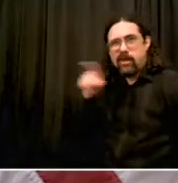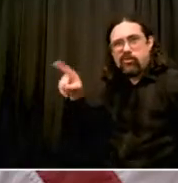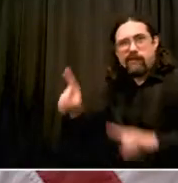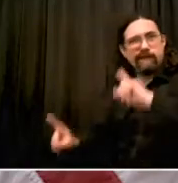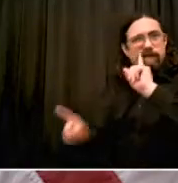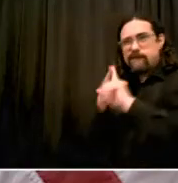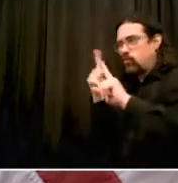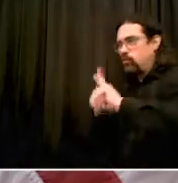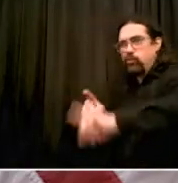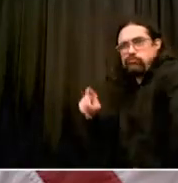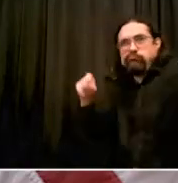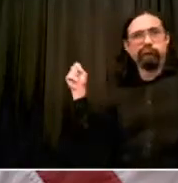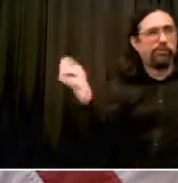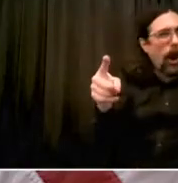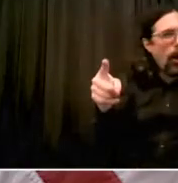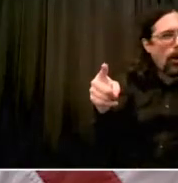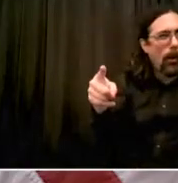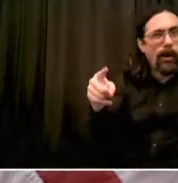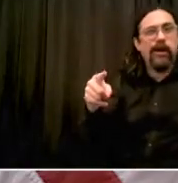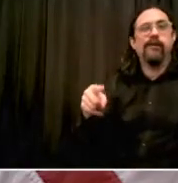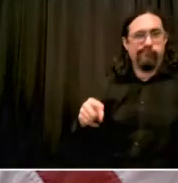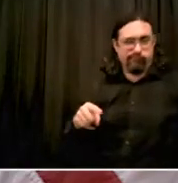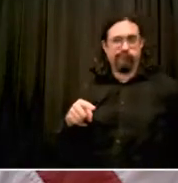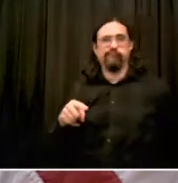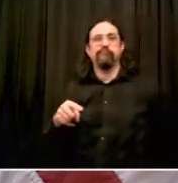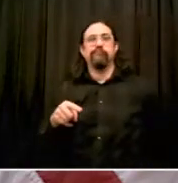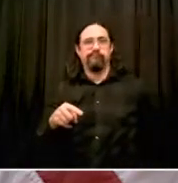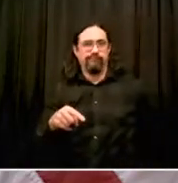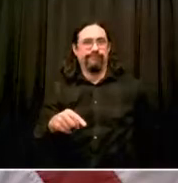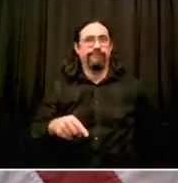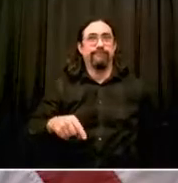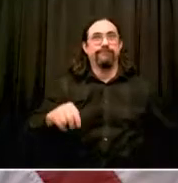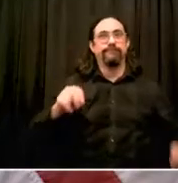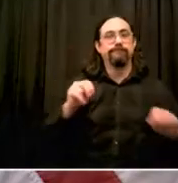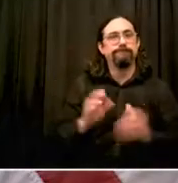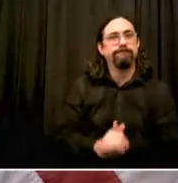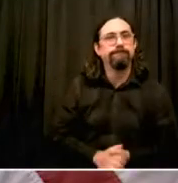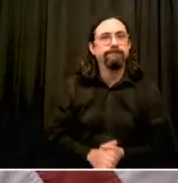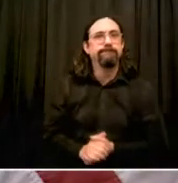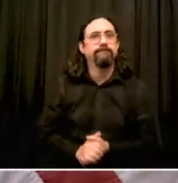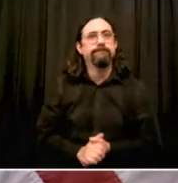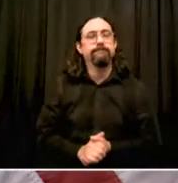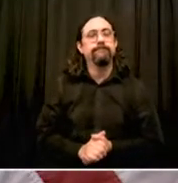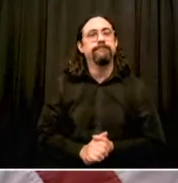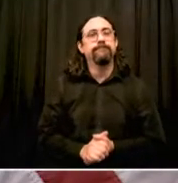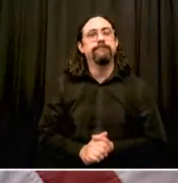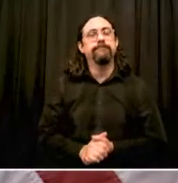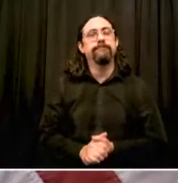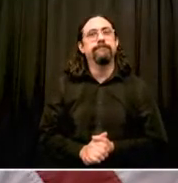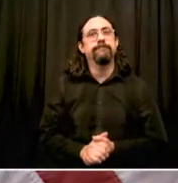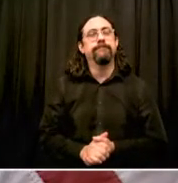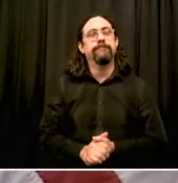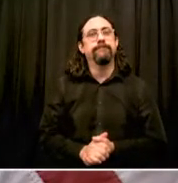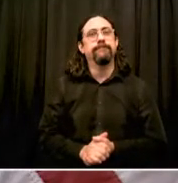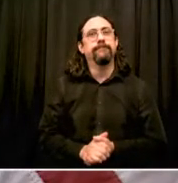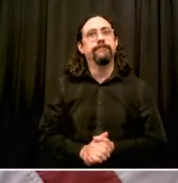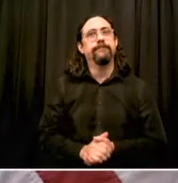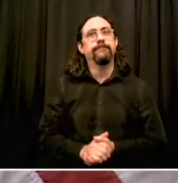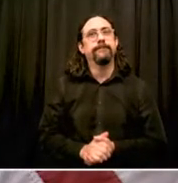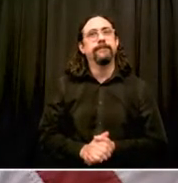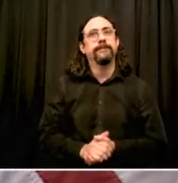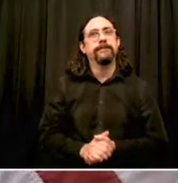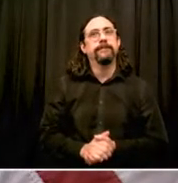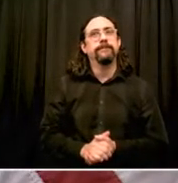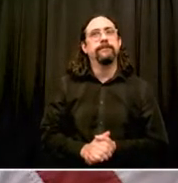You've said many times that encampments are not allowed, and yet I've been seeing them and